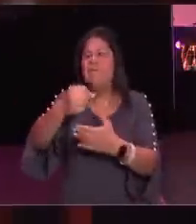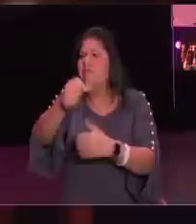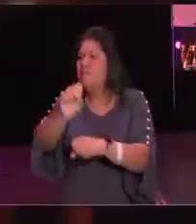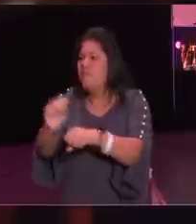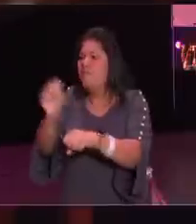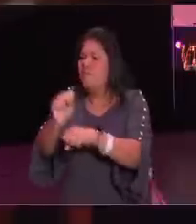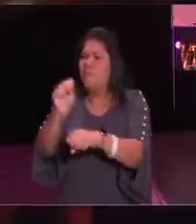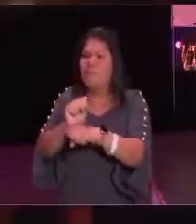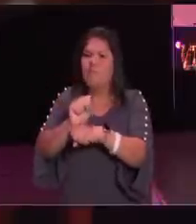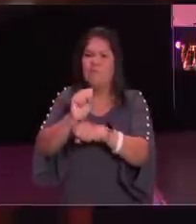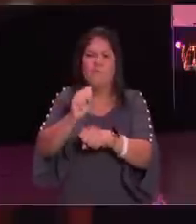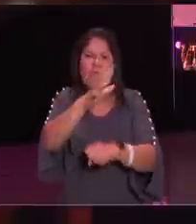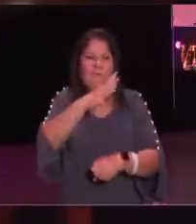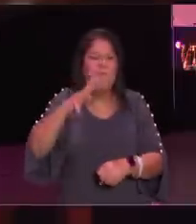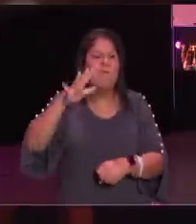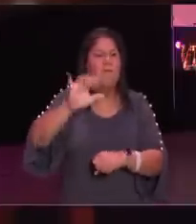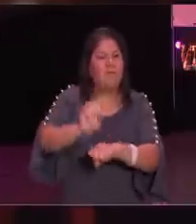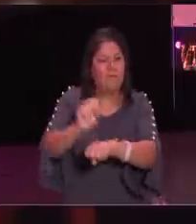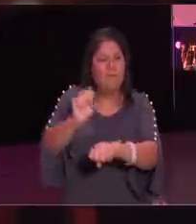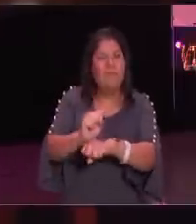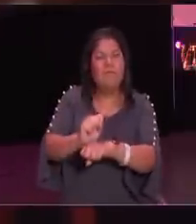the field.